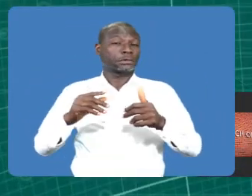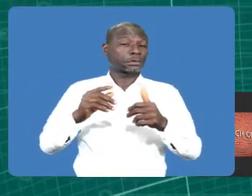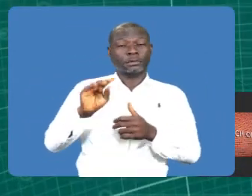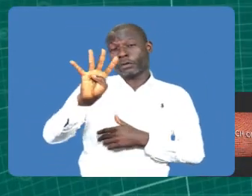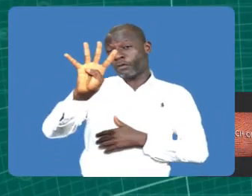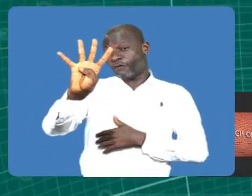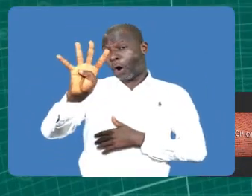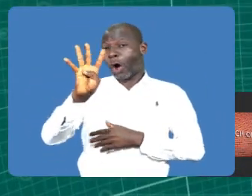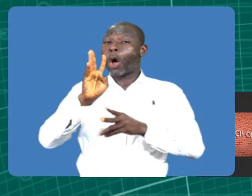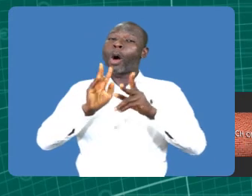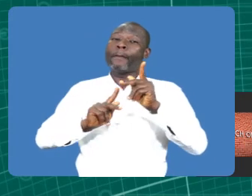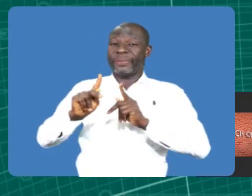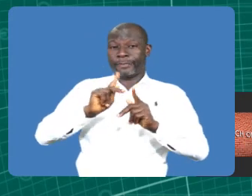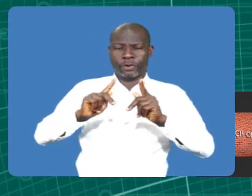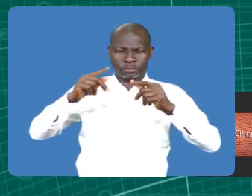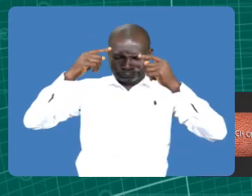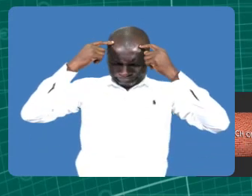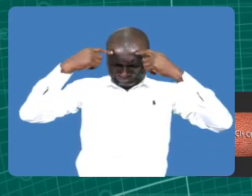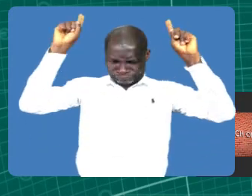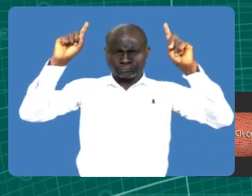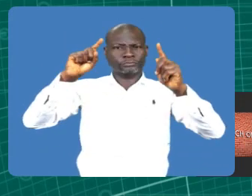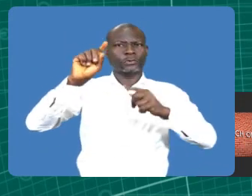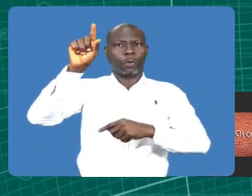Four of them had distinction.